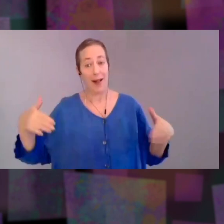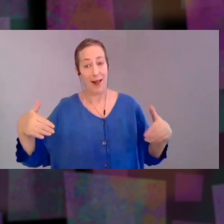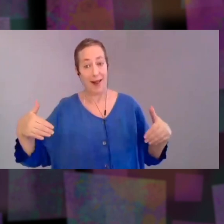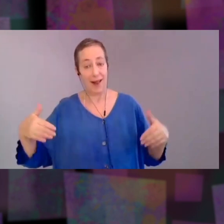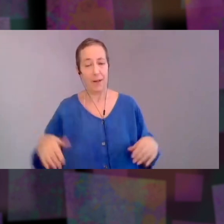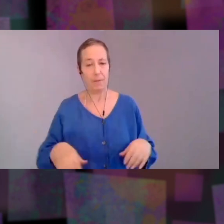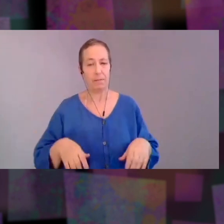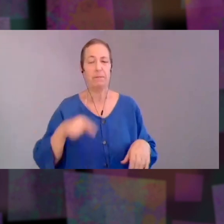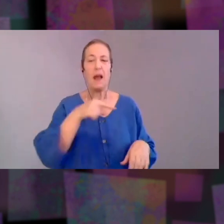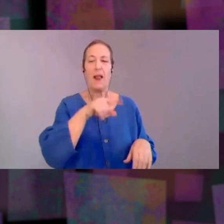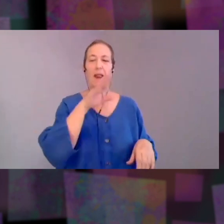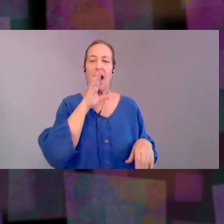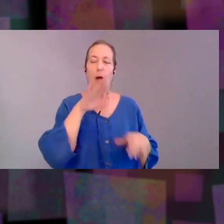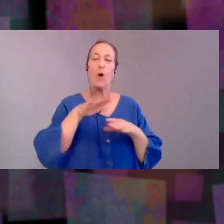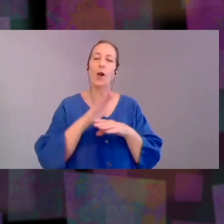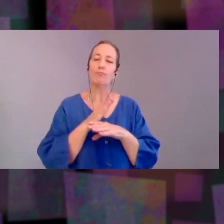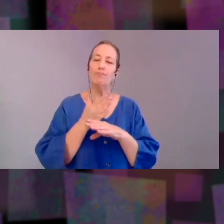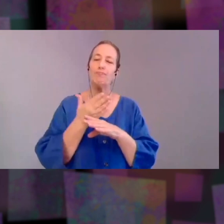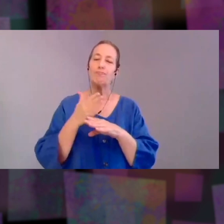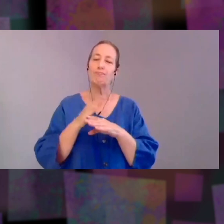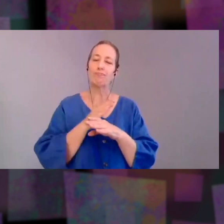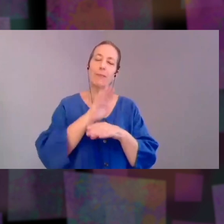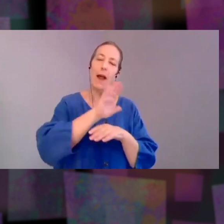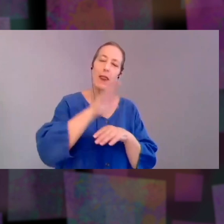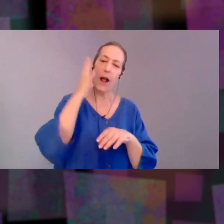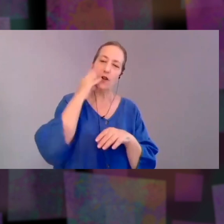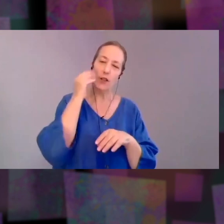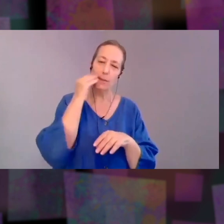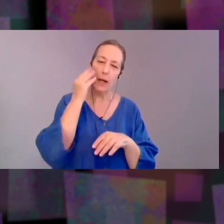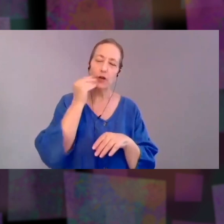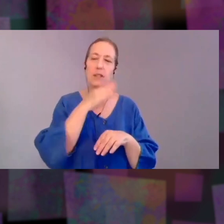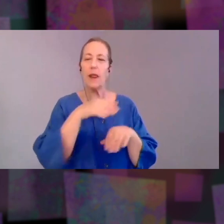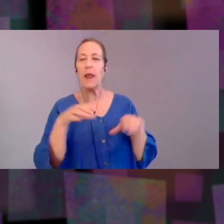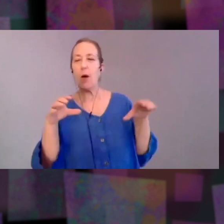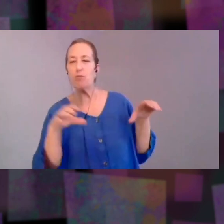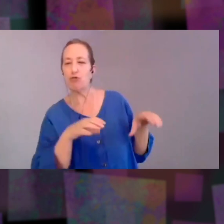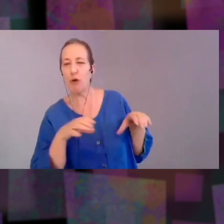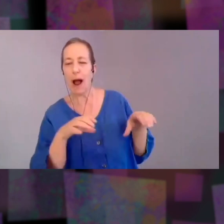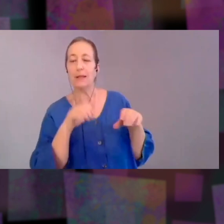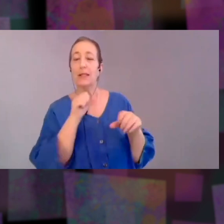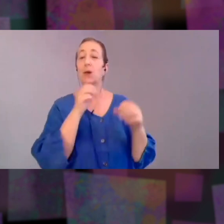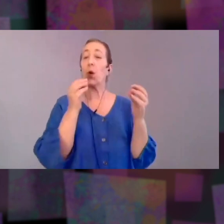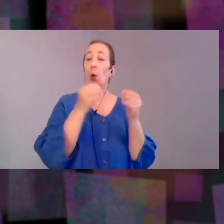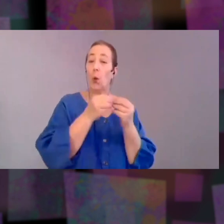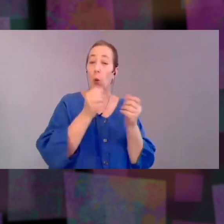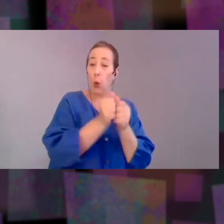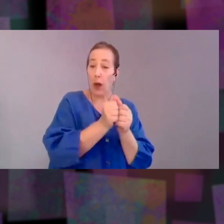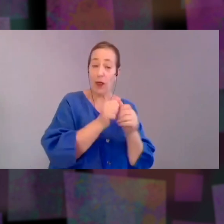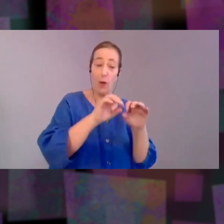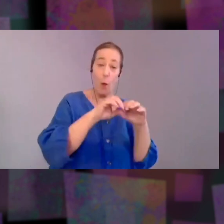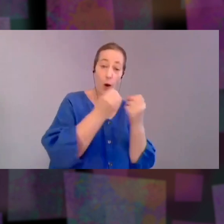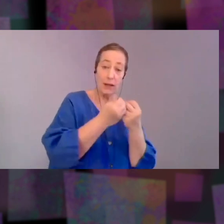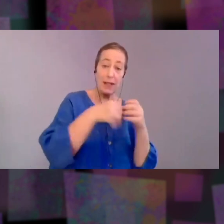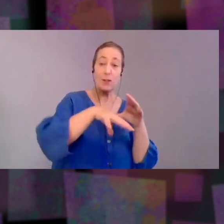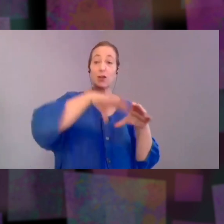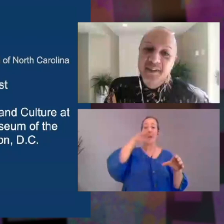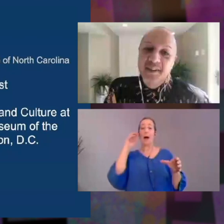their experiences within and outside of institutions that I hope shed some light on our collective